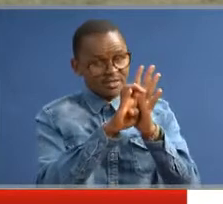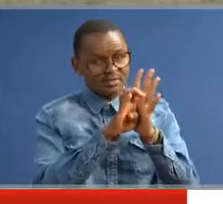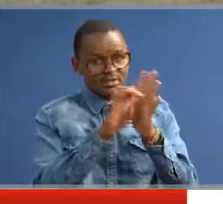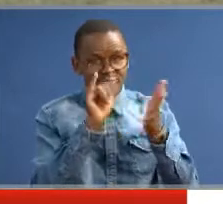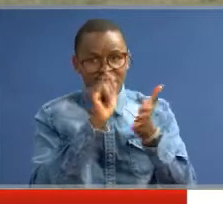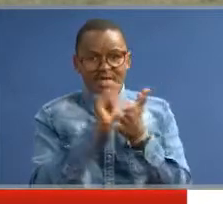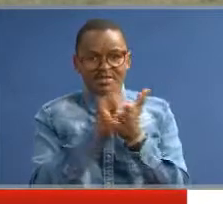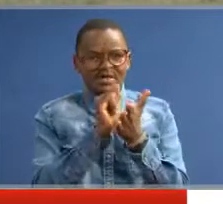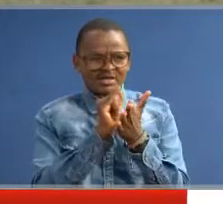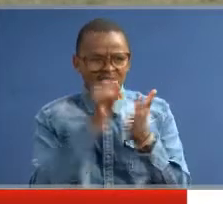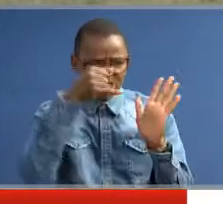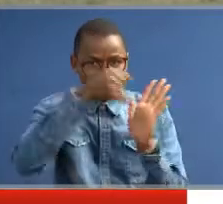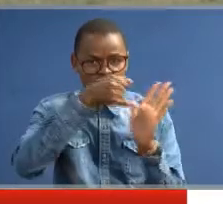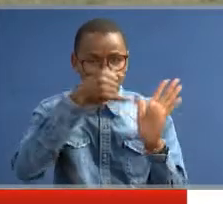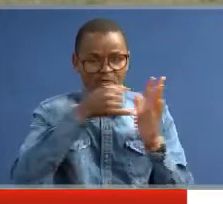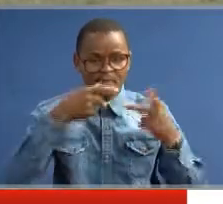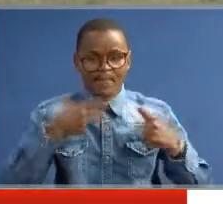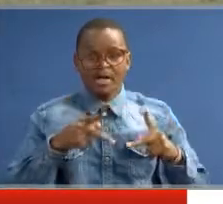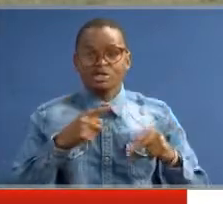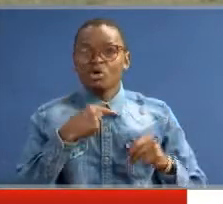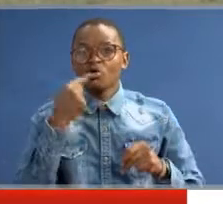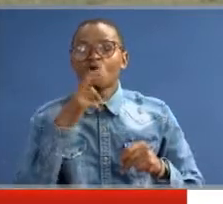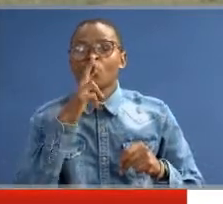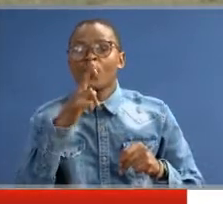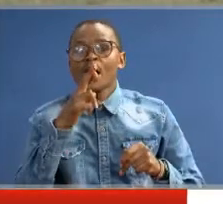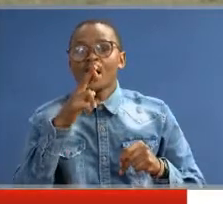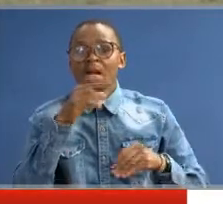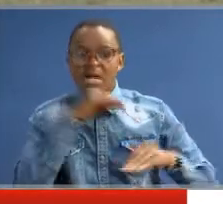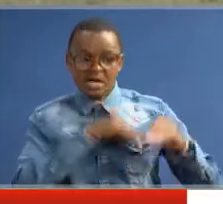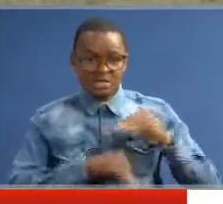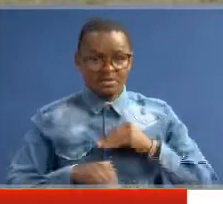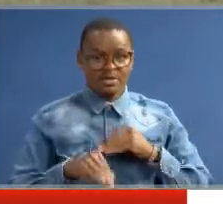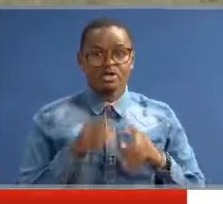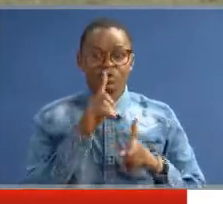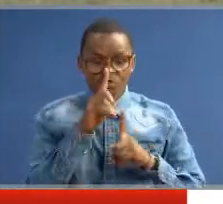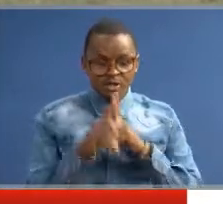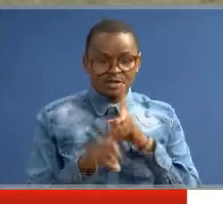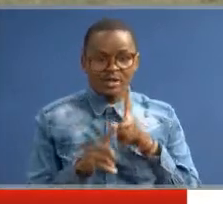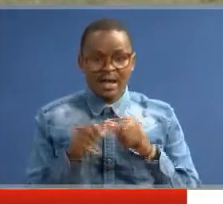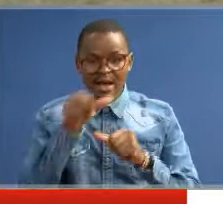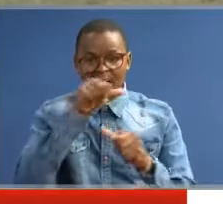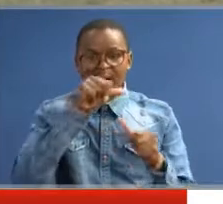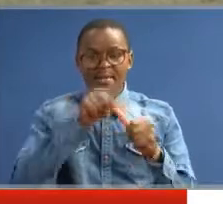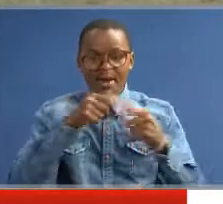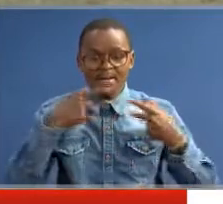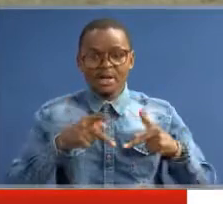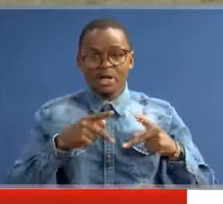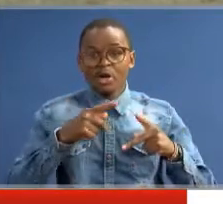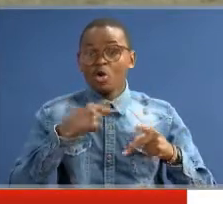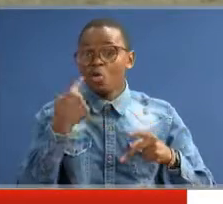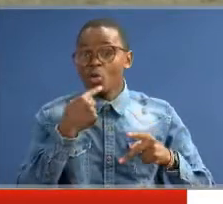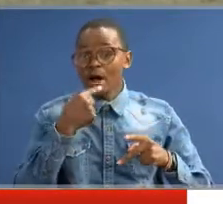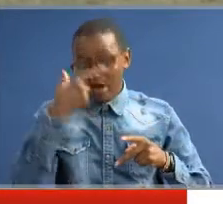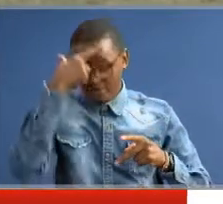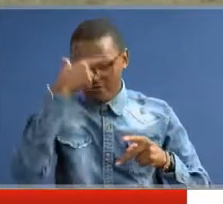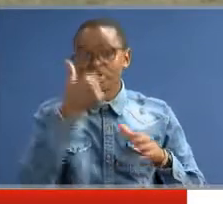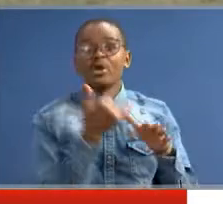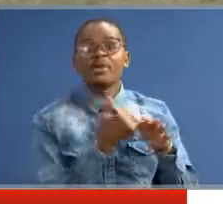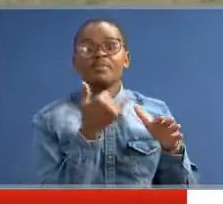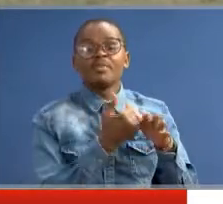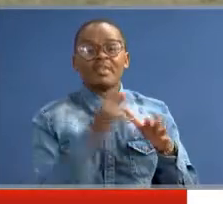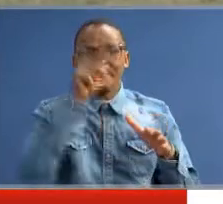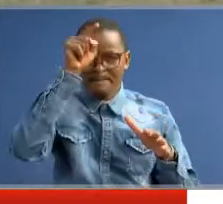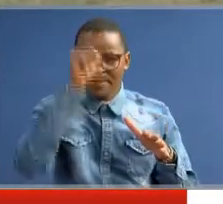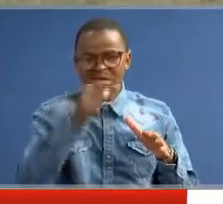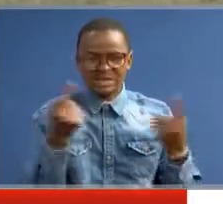that really touch on persons who are disabled, and now talking about persons who are visually impaired. Now they need